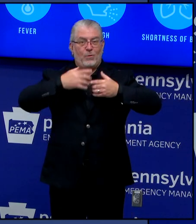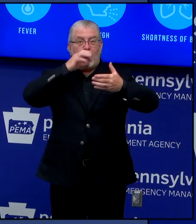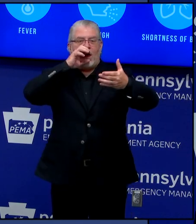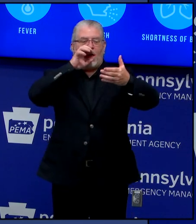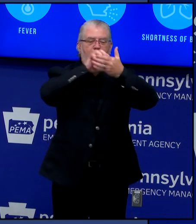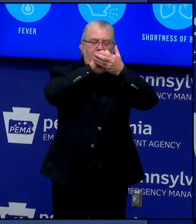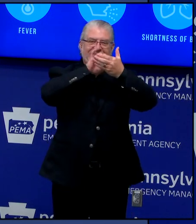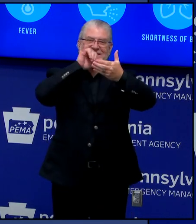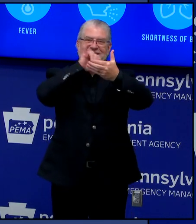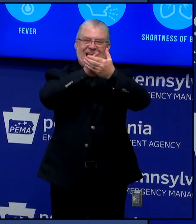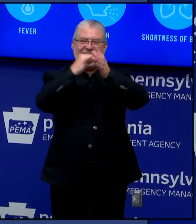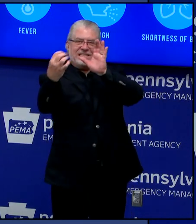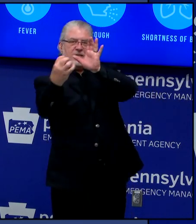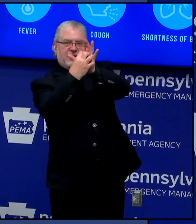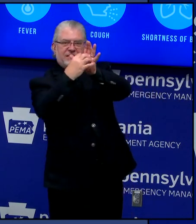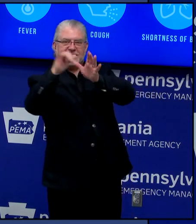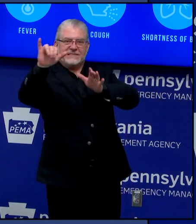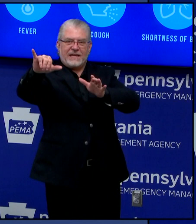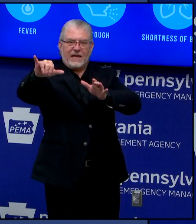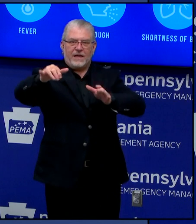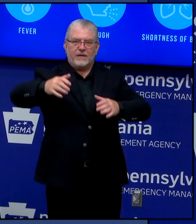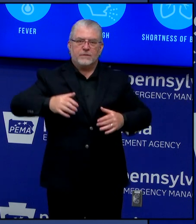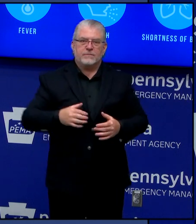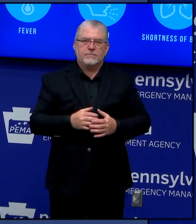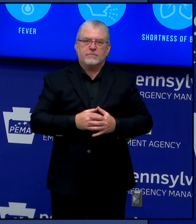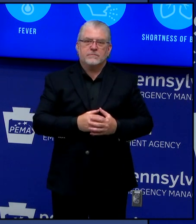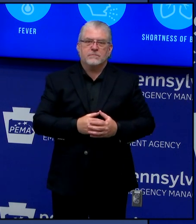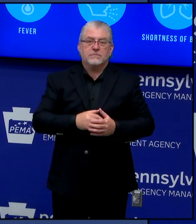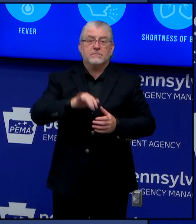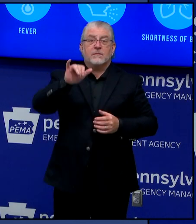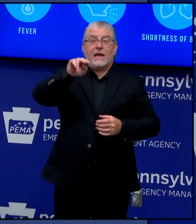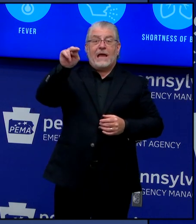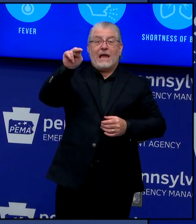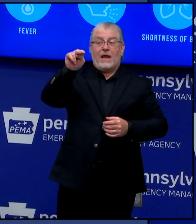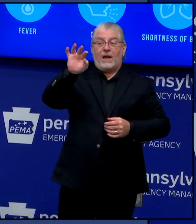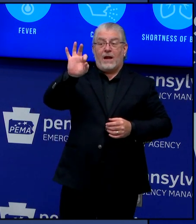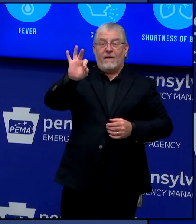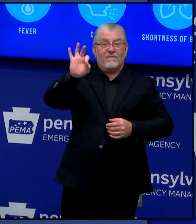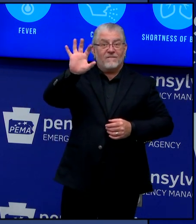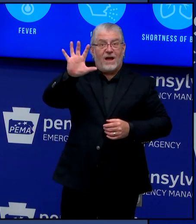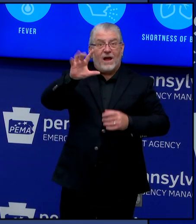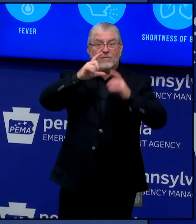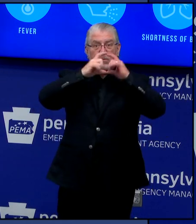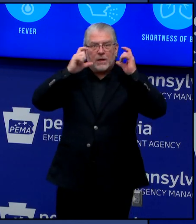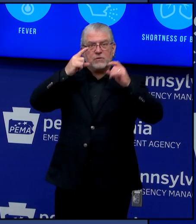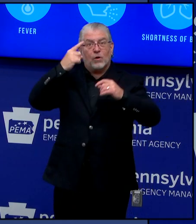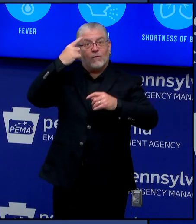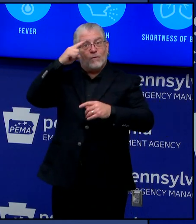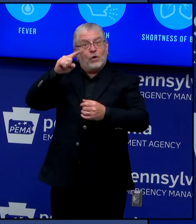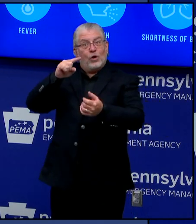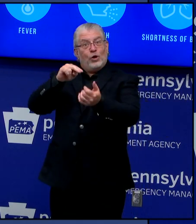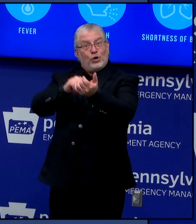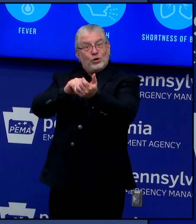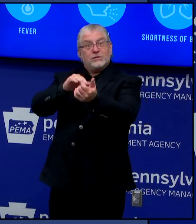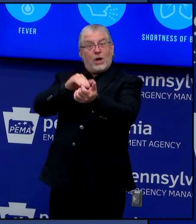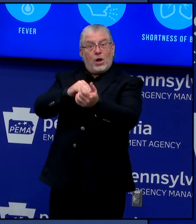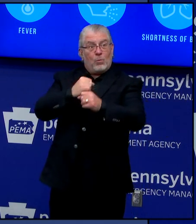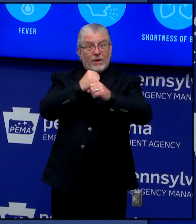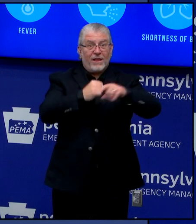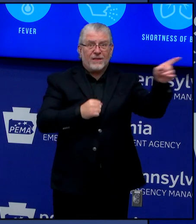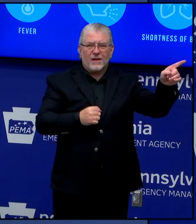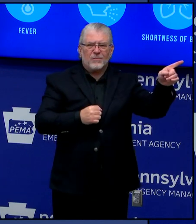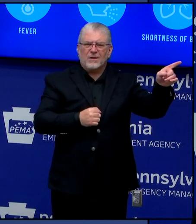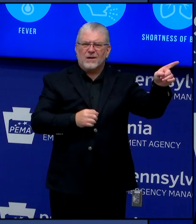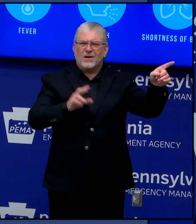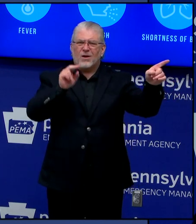cloth masks. Cloth masks are not infallible, and so even though there is protection, it's not 100%. And so that has led to